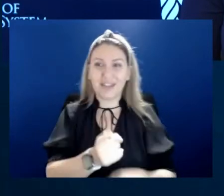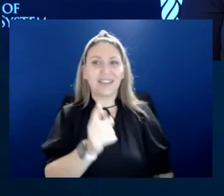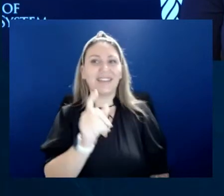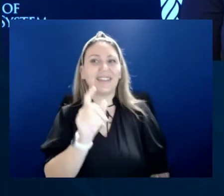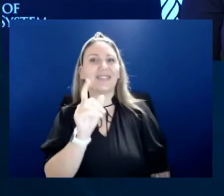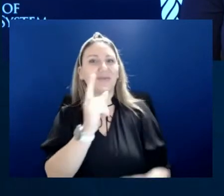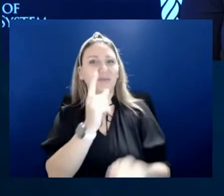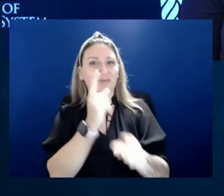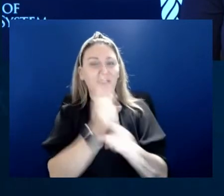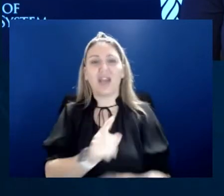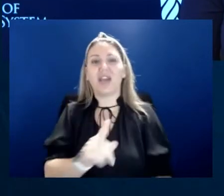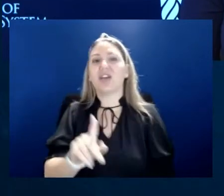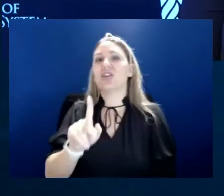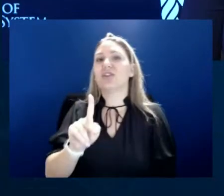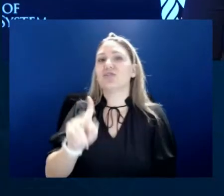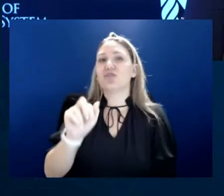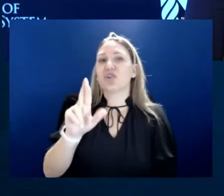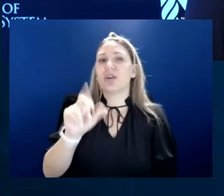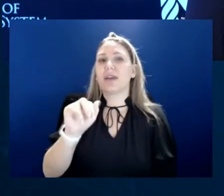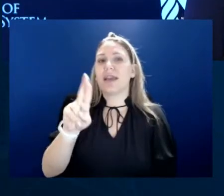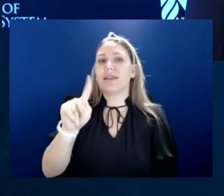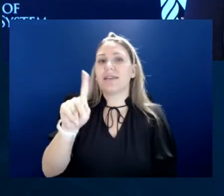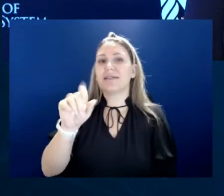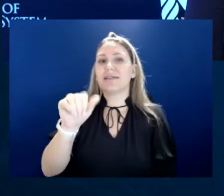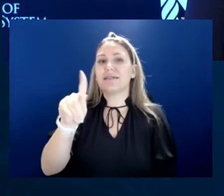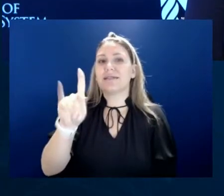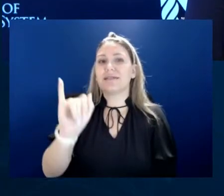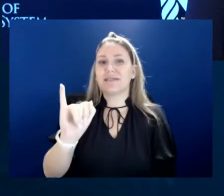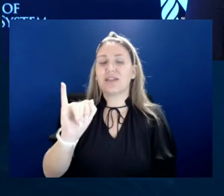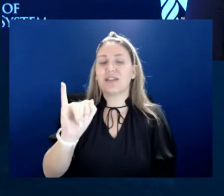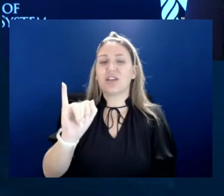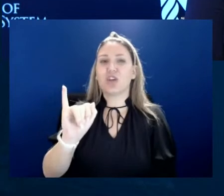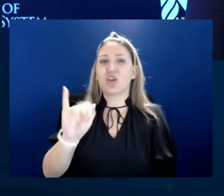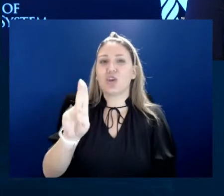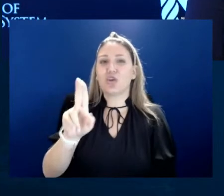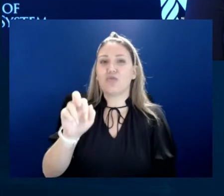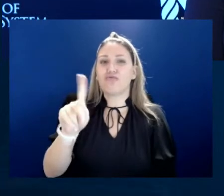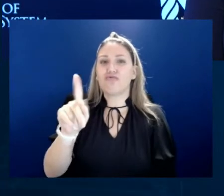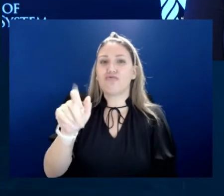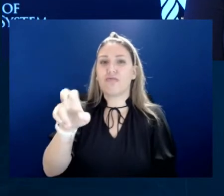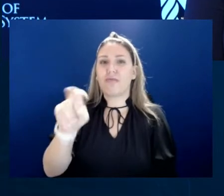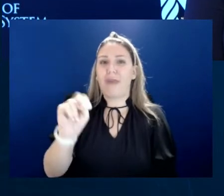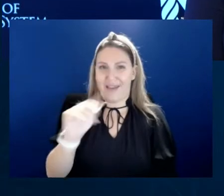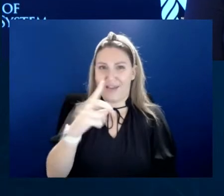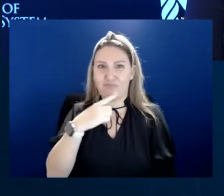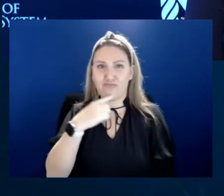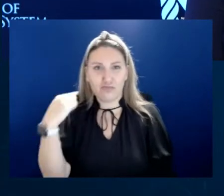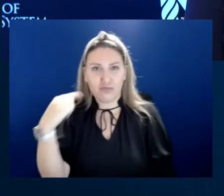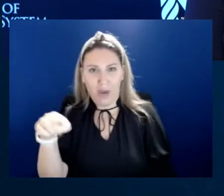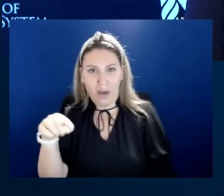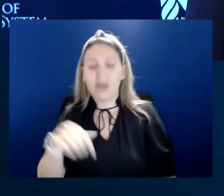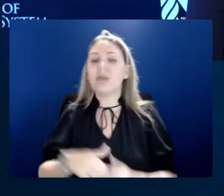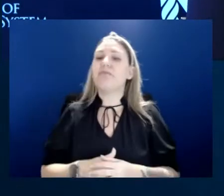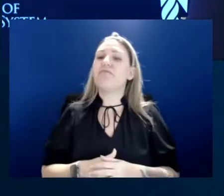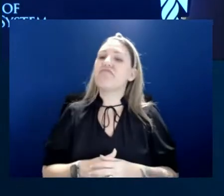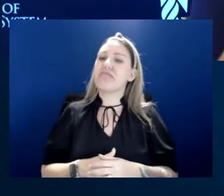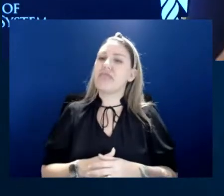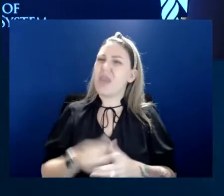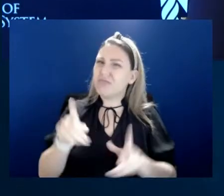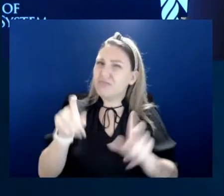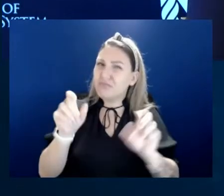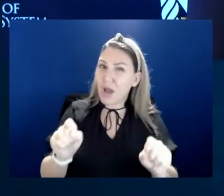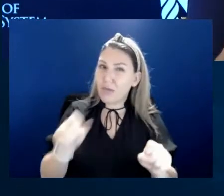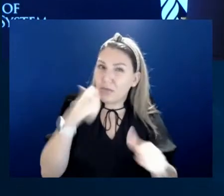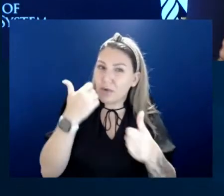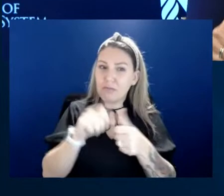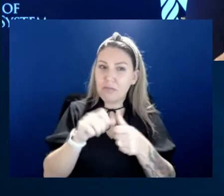Cherkasy, Ukraine. And our audience, I think, probably remembers you best from during the peak of the pandemic when you were a